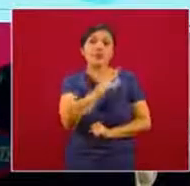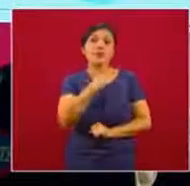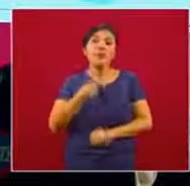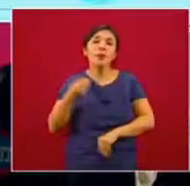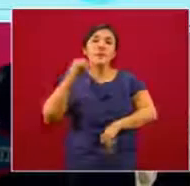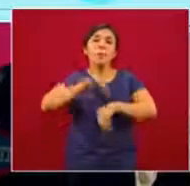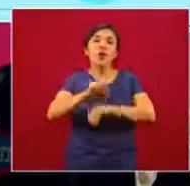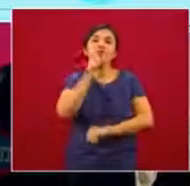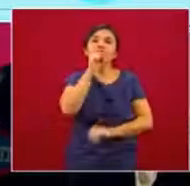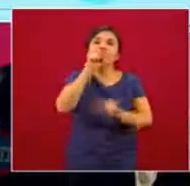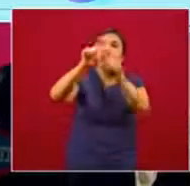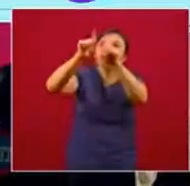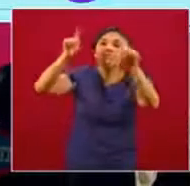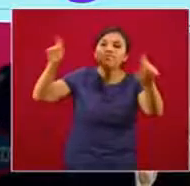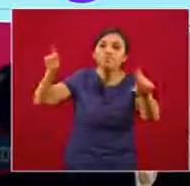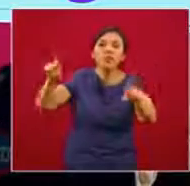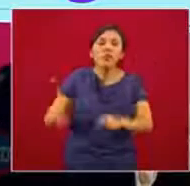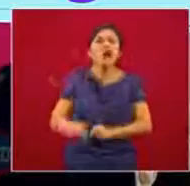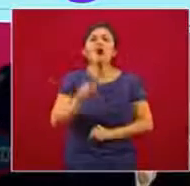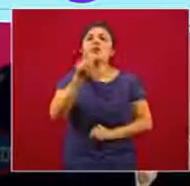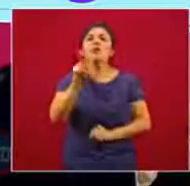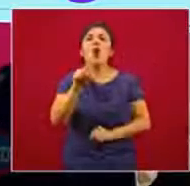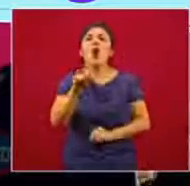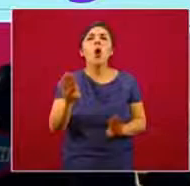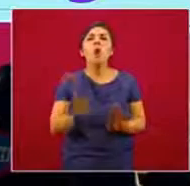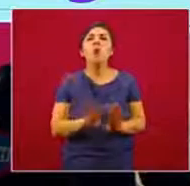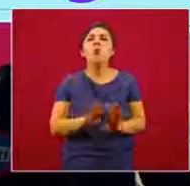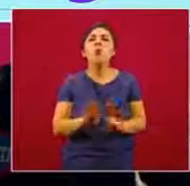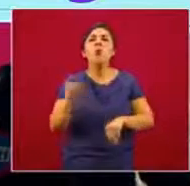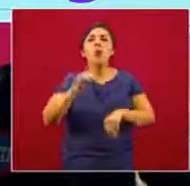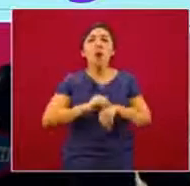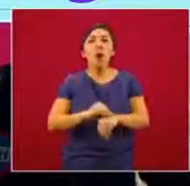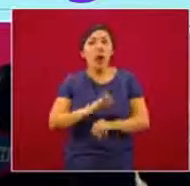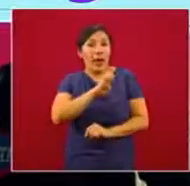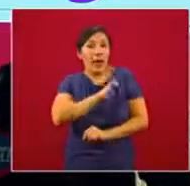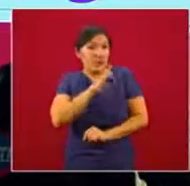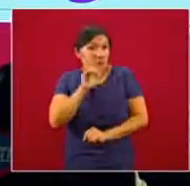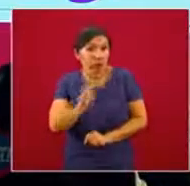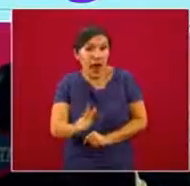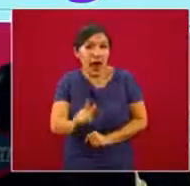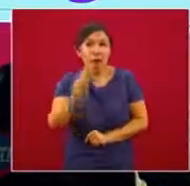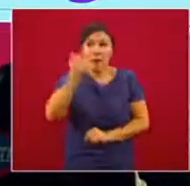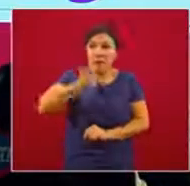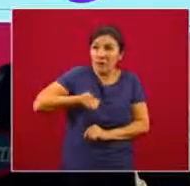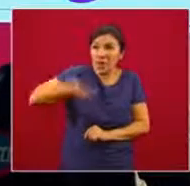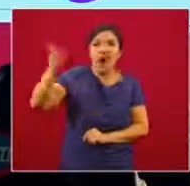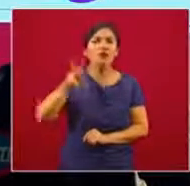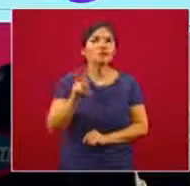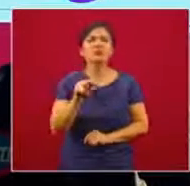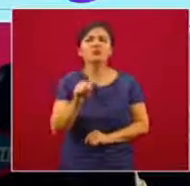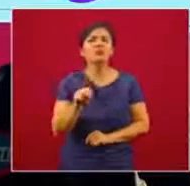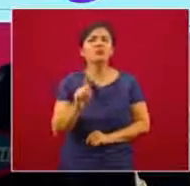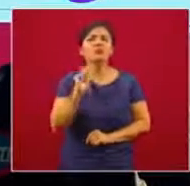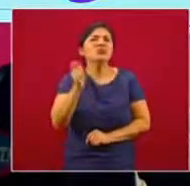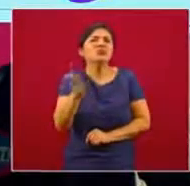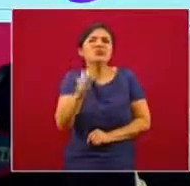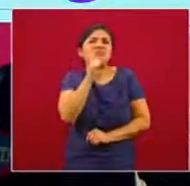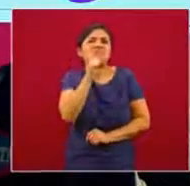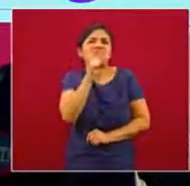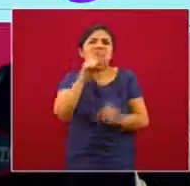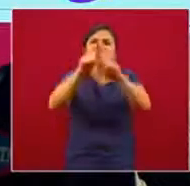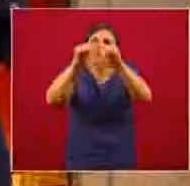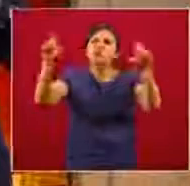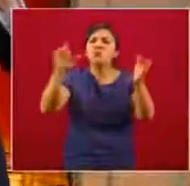And for that we need signs. These signs wouldn't have to be expensive